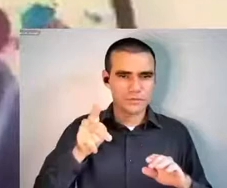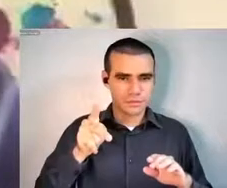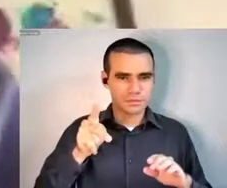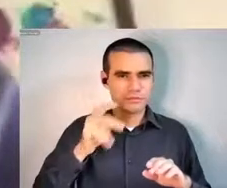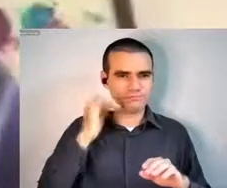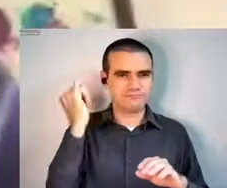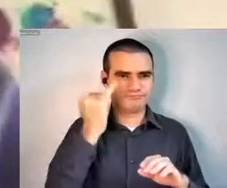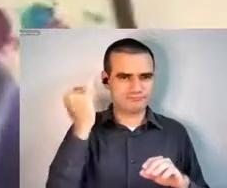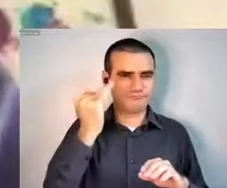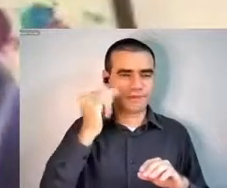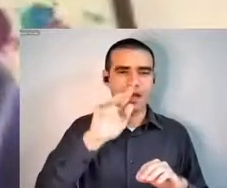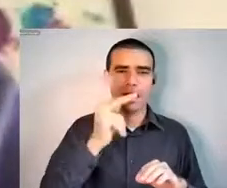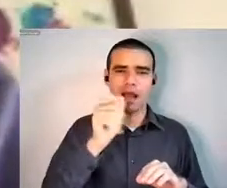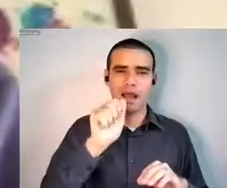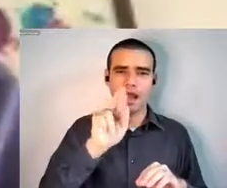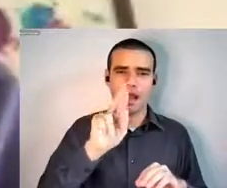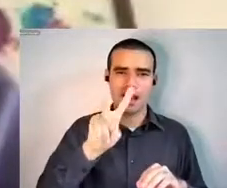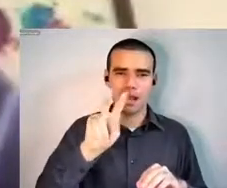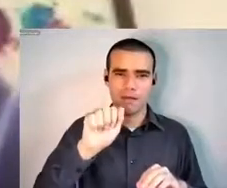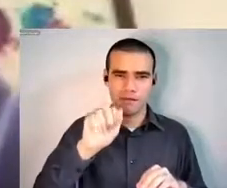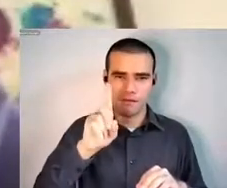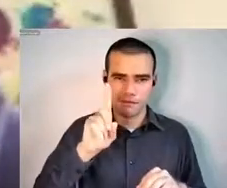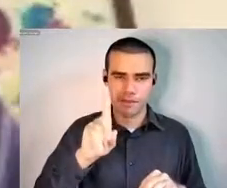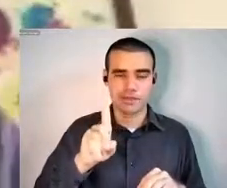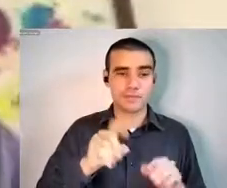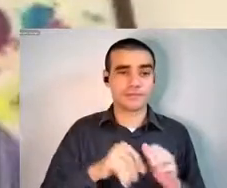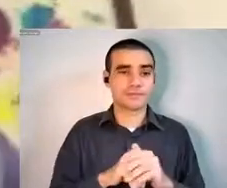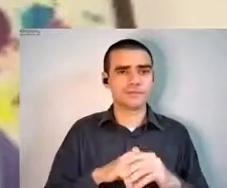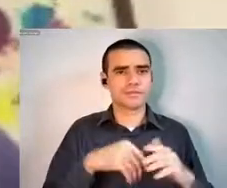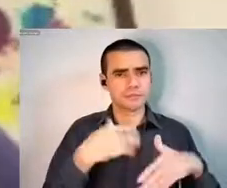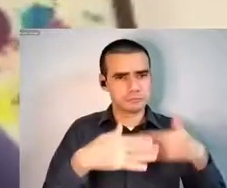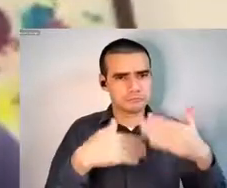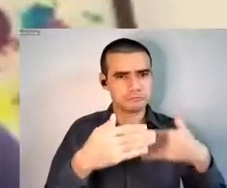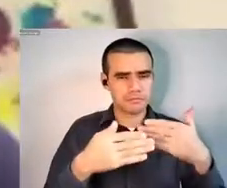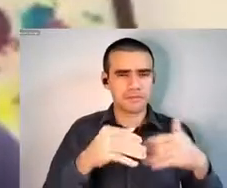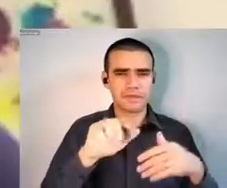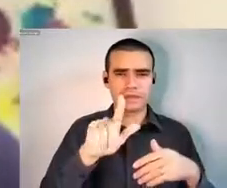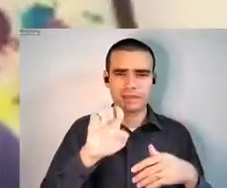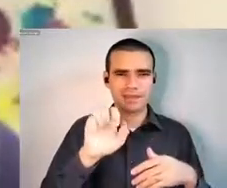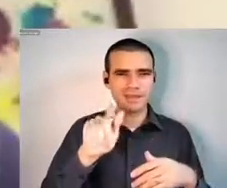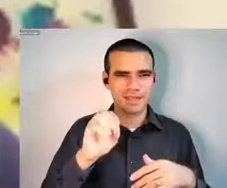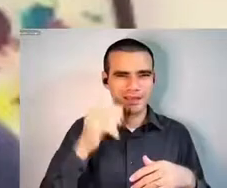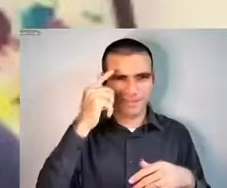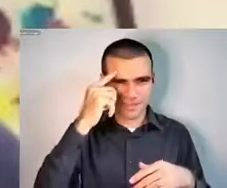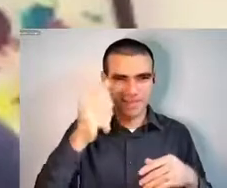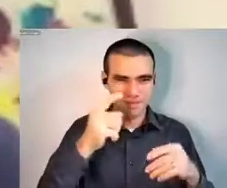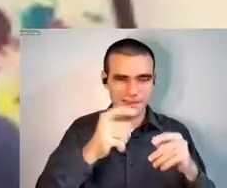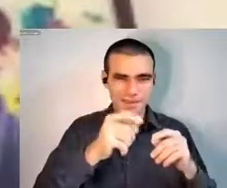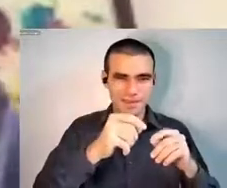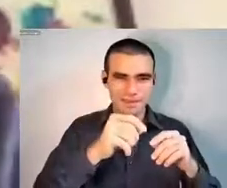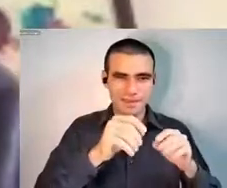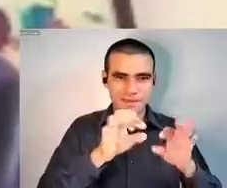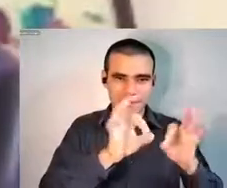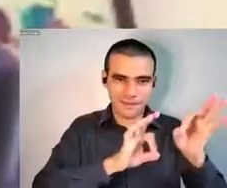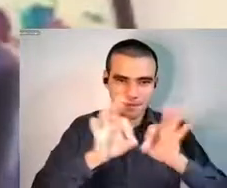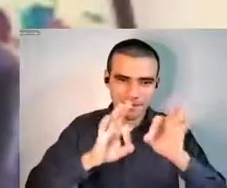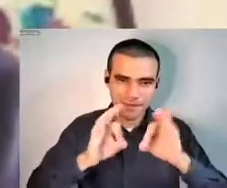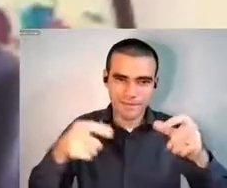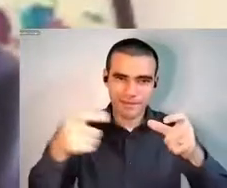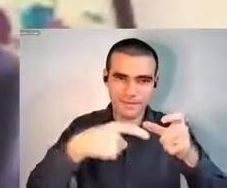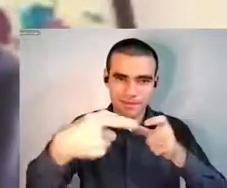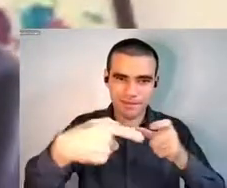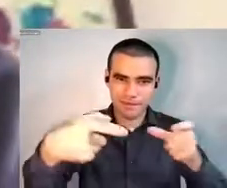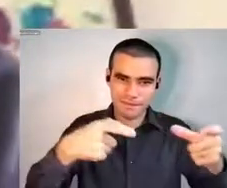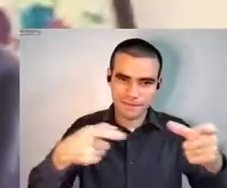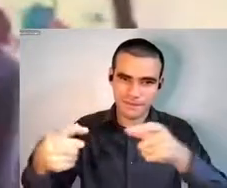MIT in Harvard, and two important articles about the development, the Lego of development. Everybody knows what